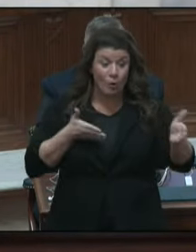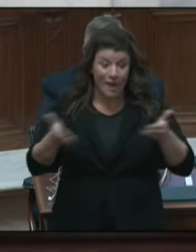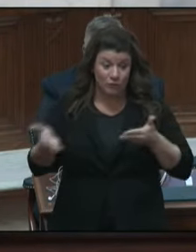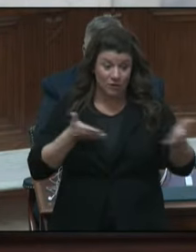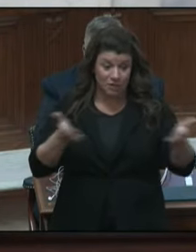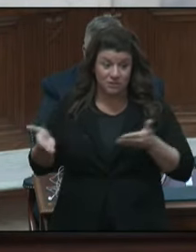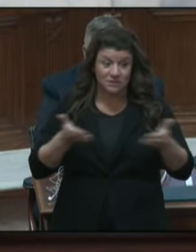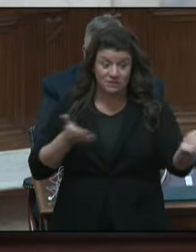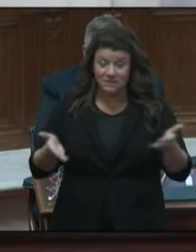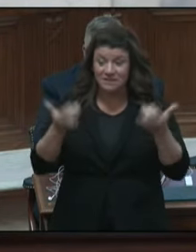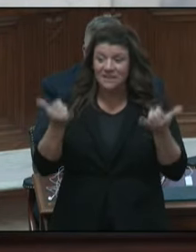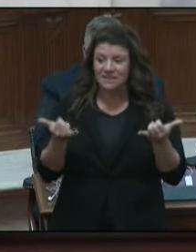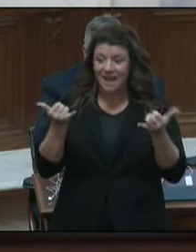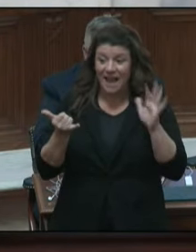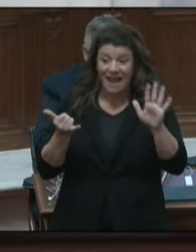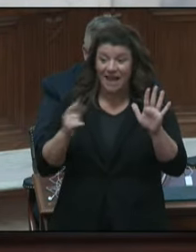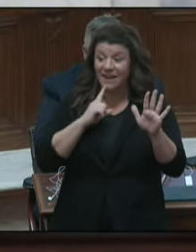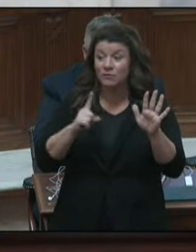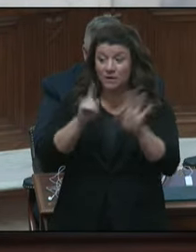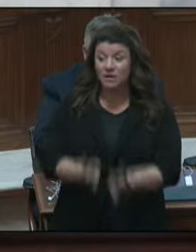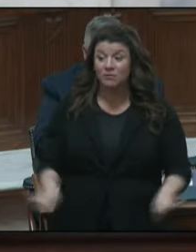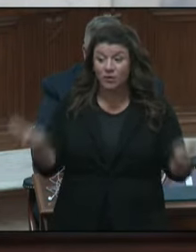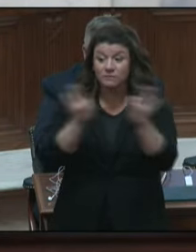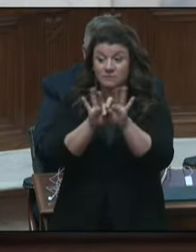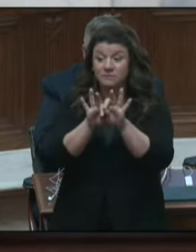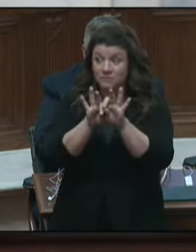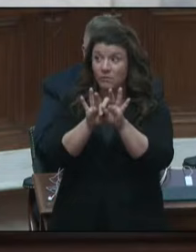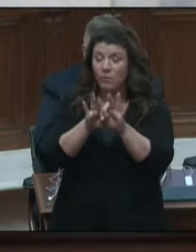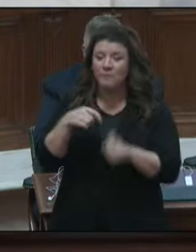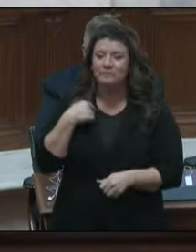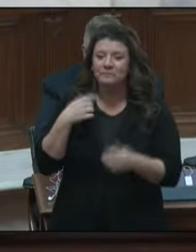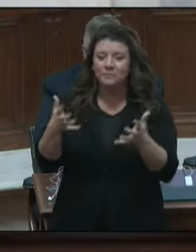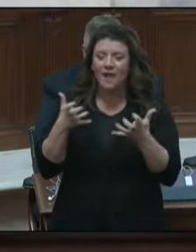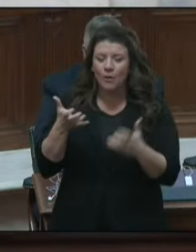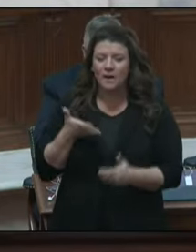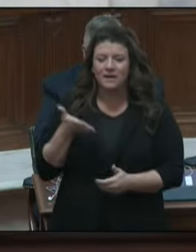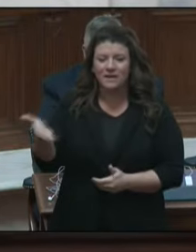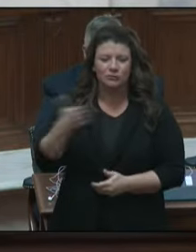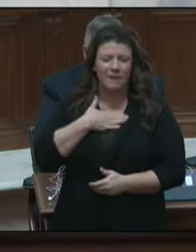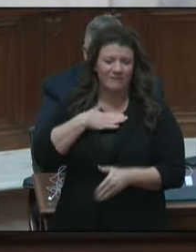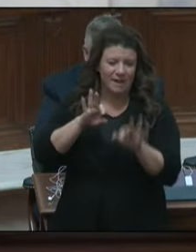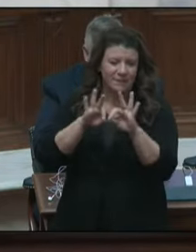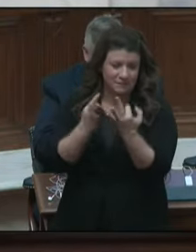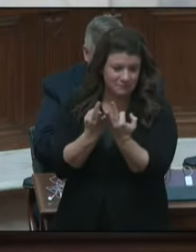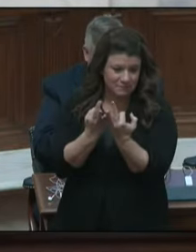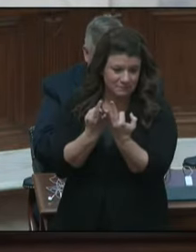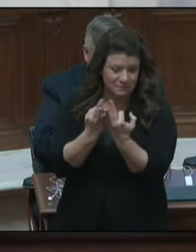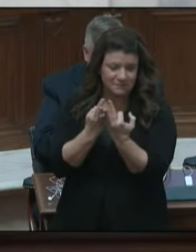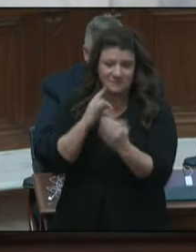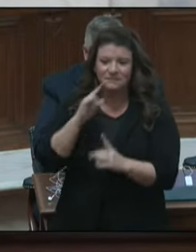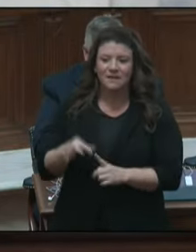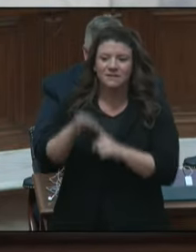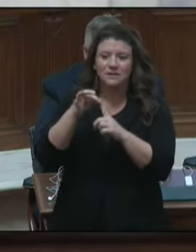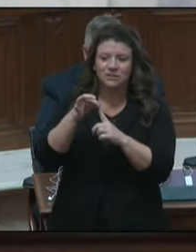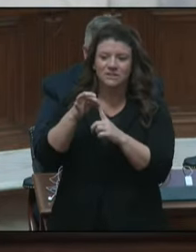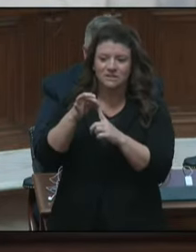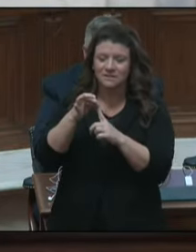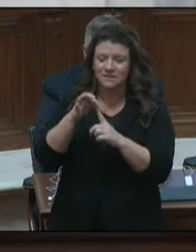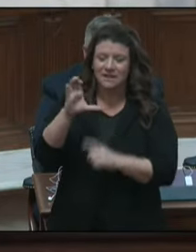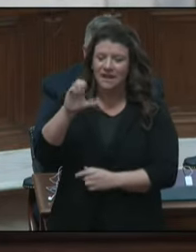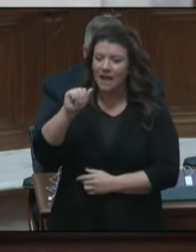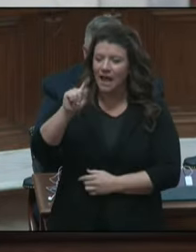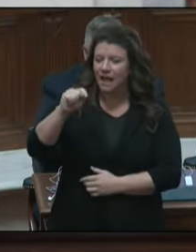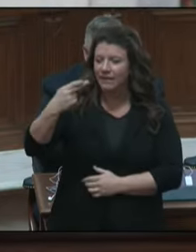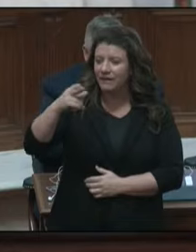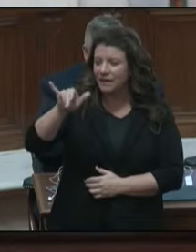here, and it's just this. You know, I'd like to introduce my family, especially